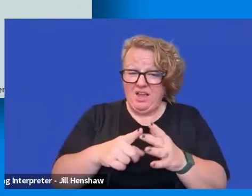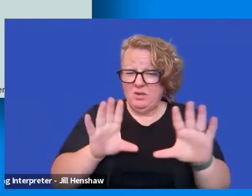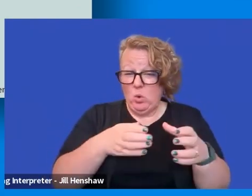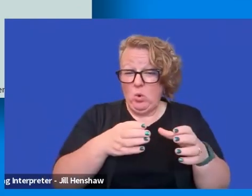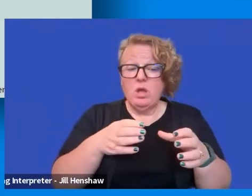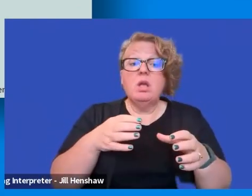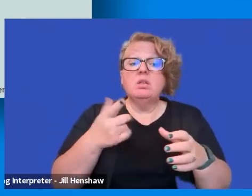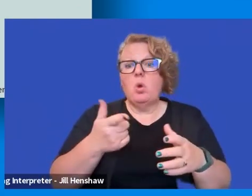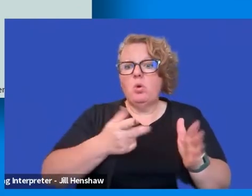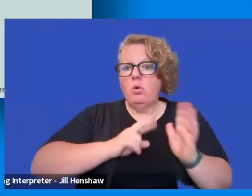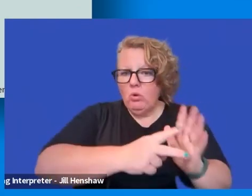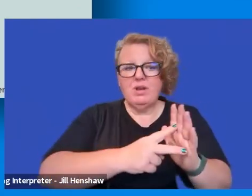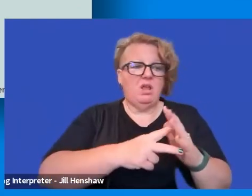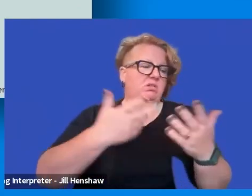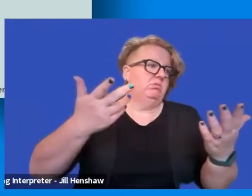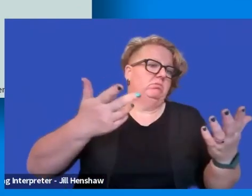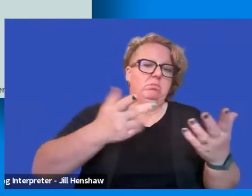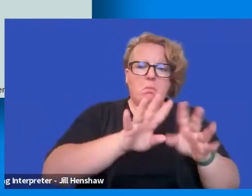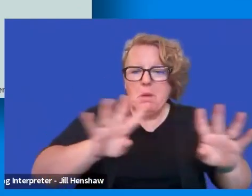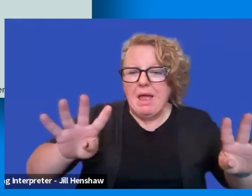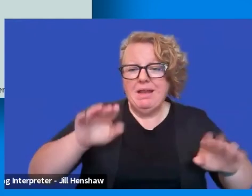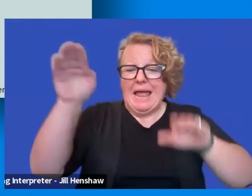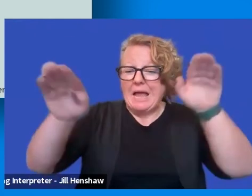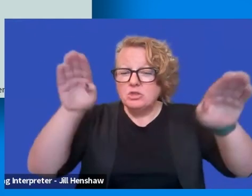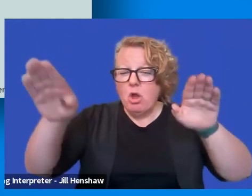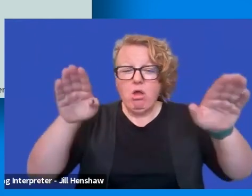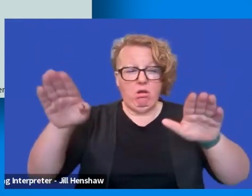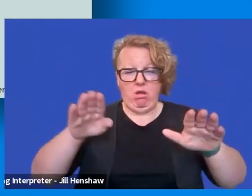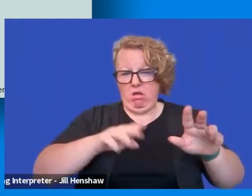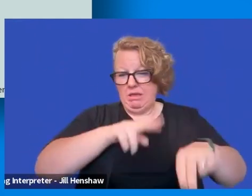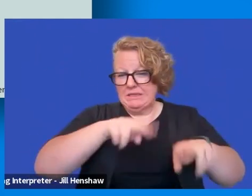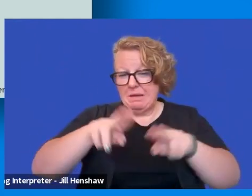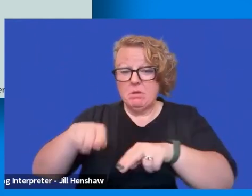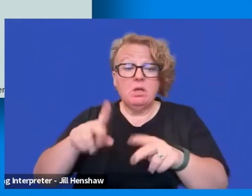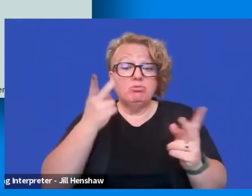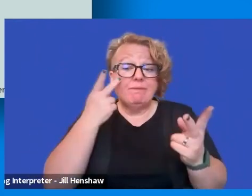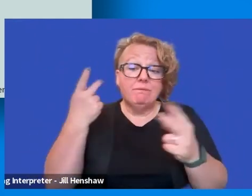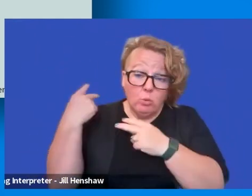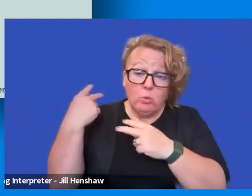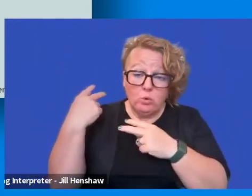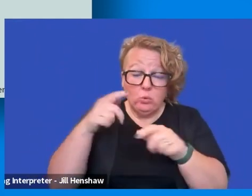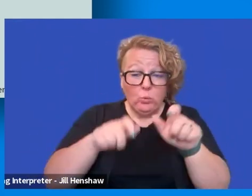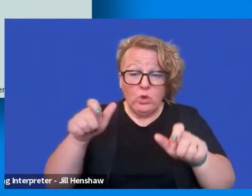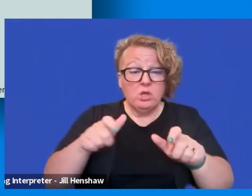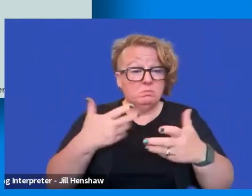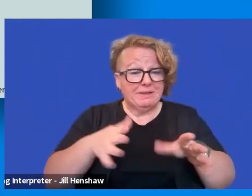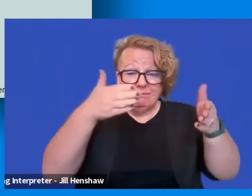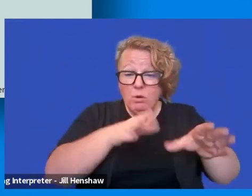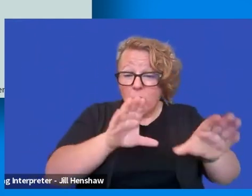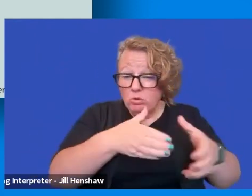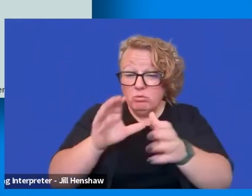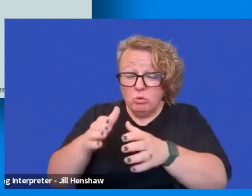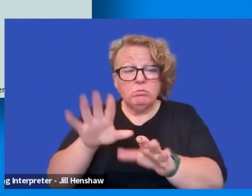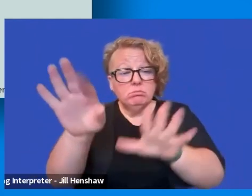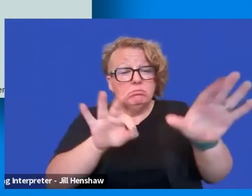the organizers, the panelists, external examiners, as well as reviewers. We held focus groups and we